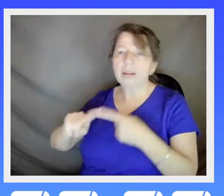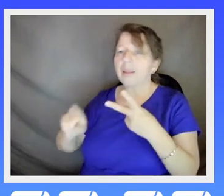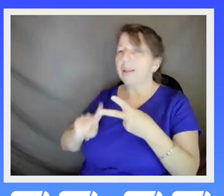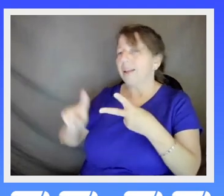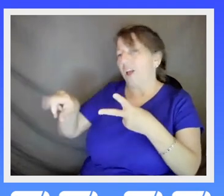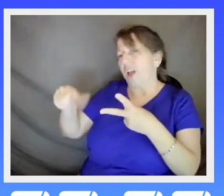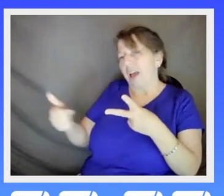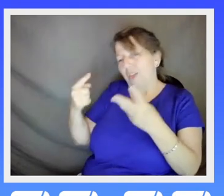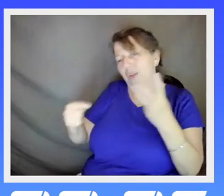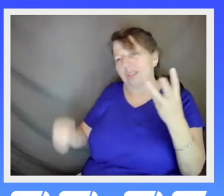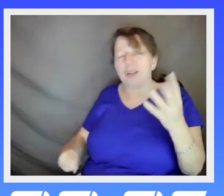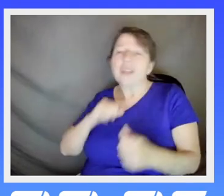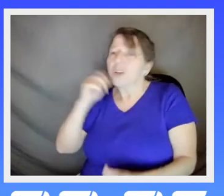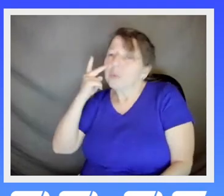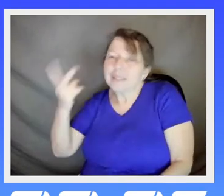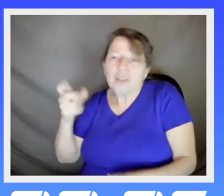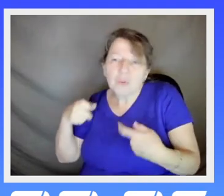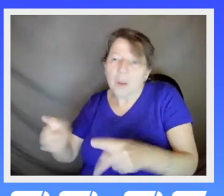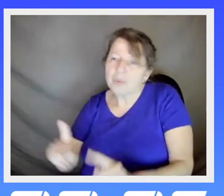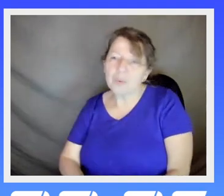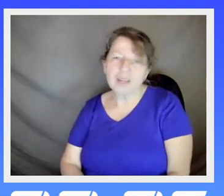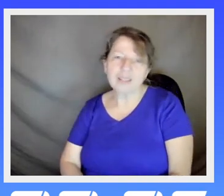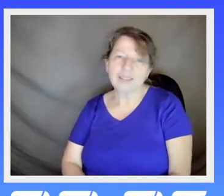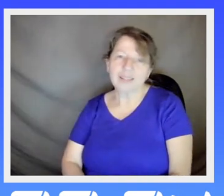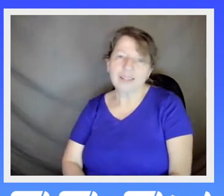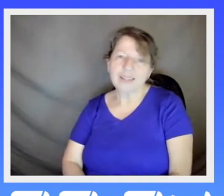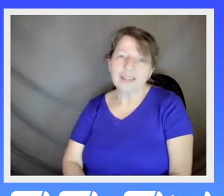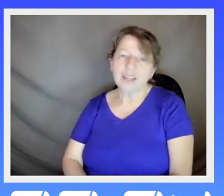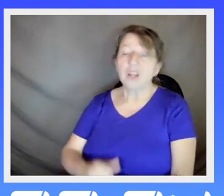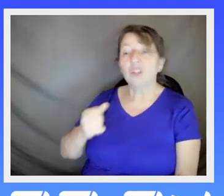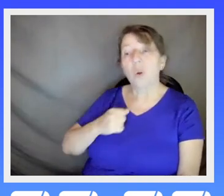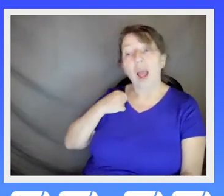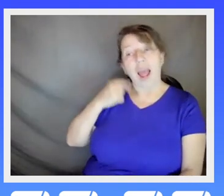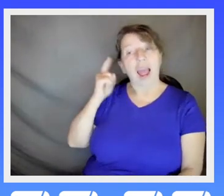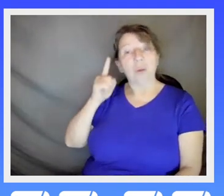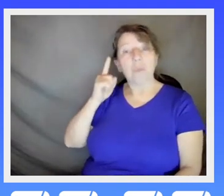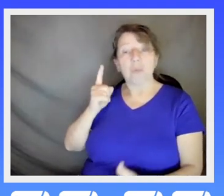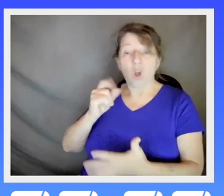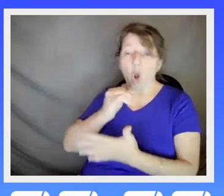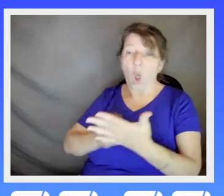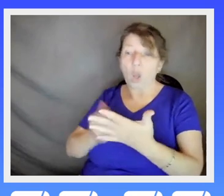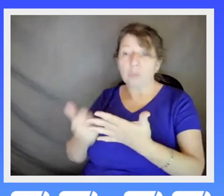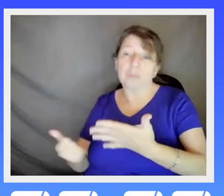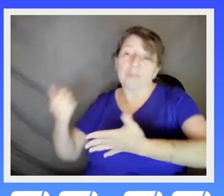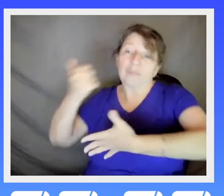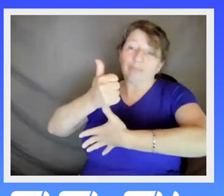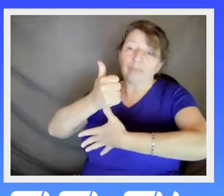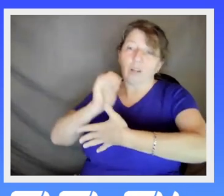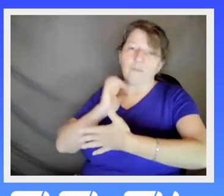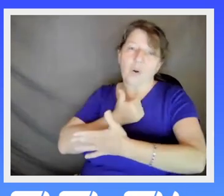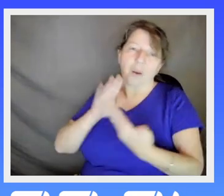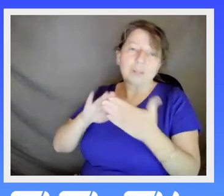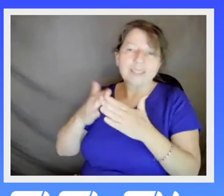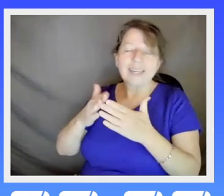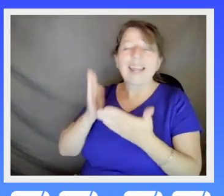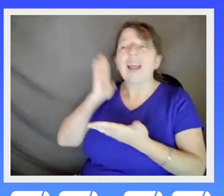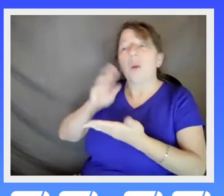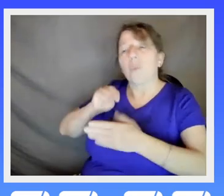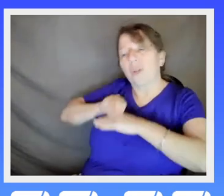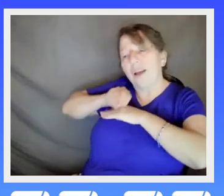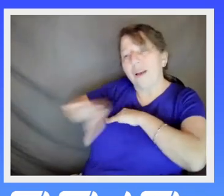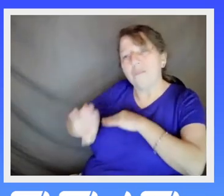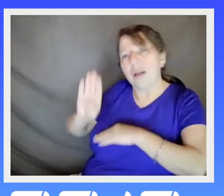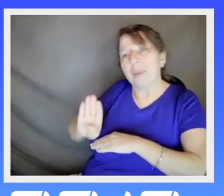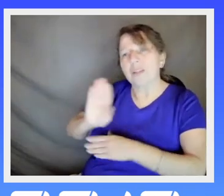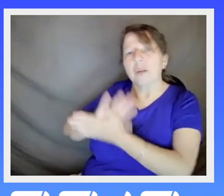opportunities. I will, in fact, as mayor, make arts a priority in solving all of the other issues in our city and helping Boston be a thriving city